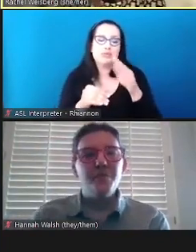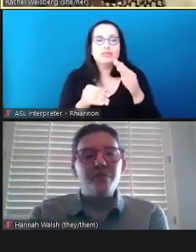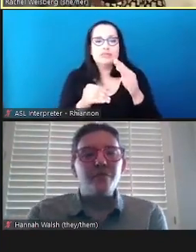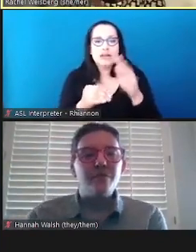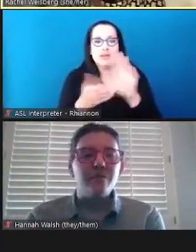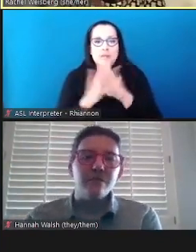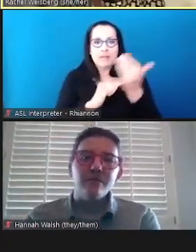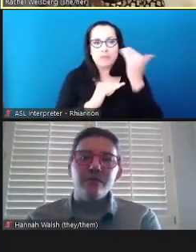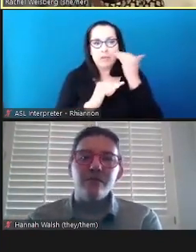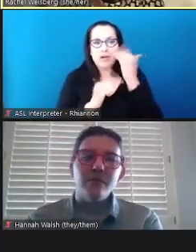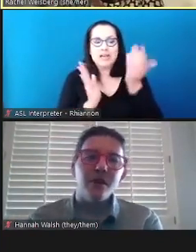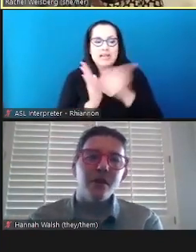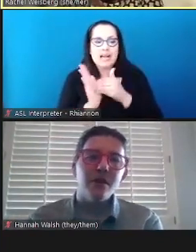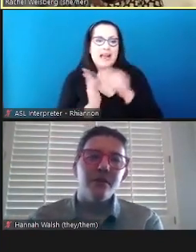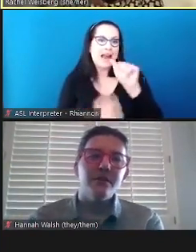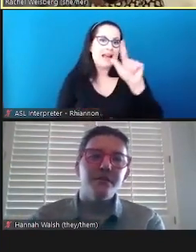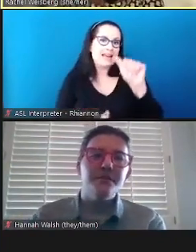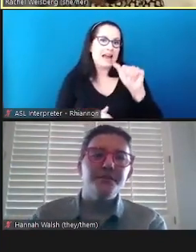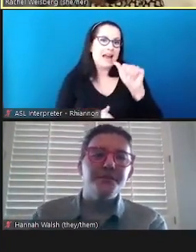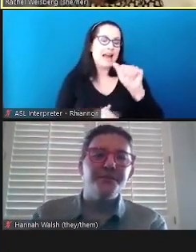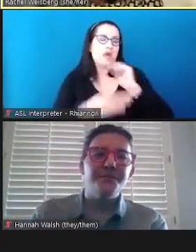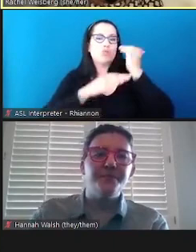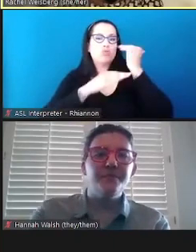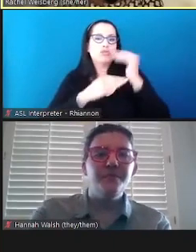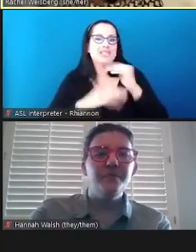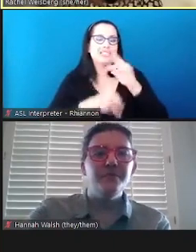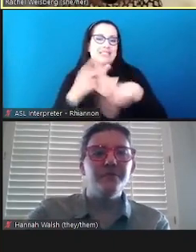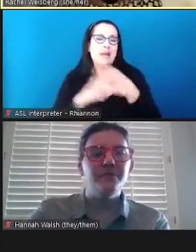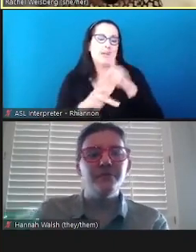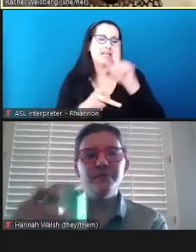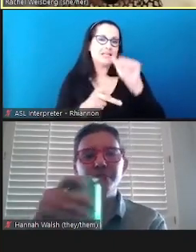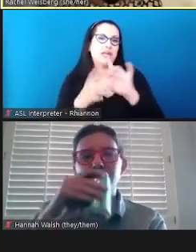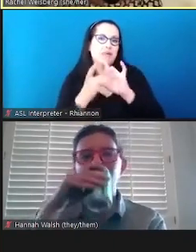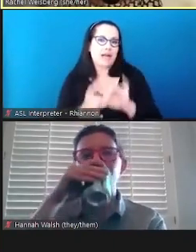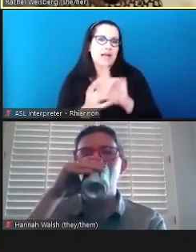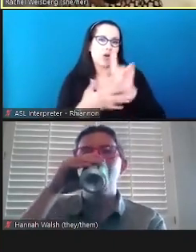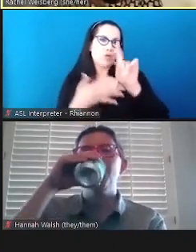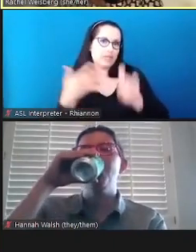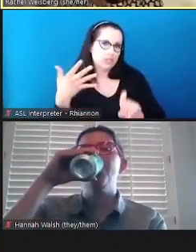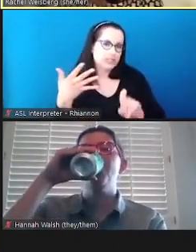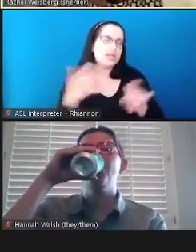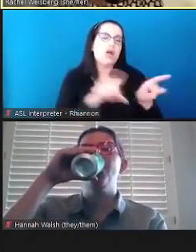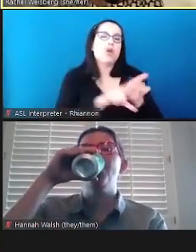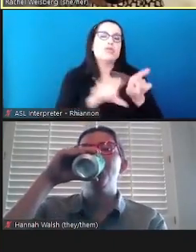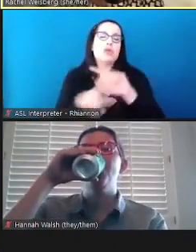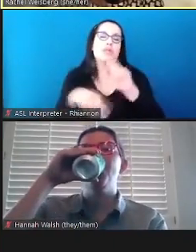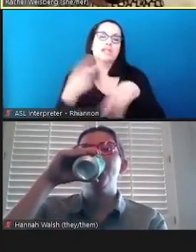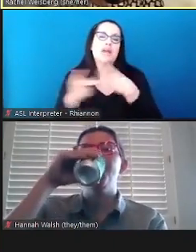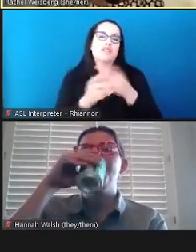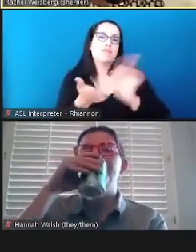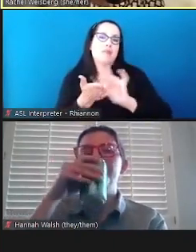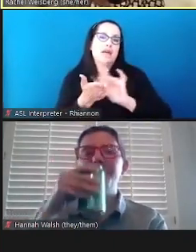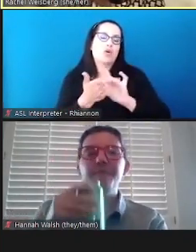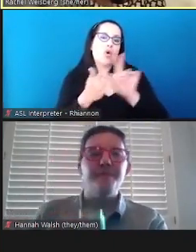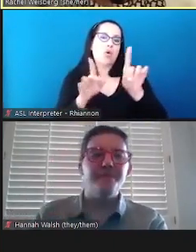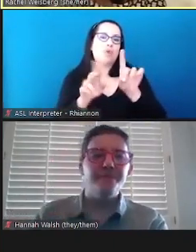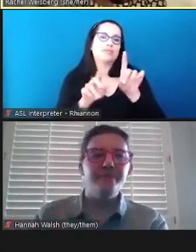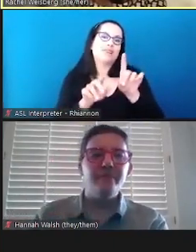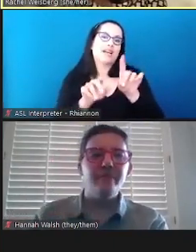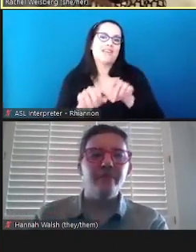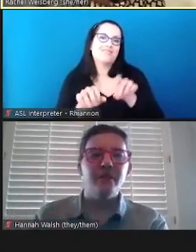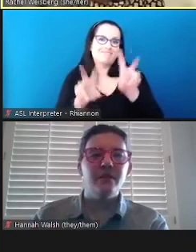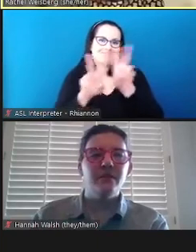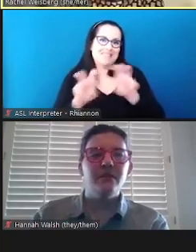places restrictions on the types of disability related questions and the types of medical exams employers can ask